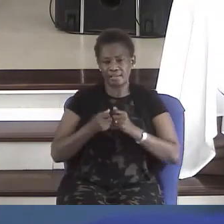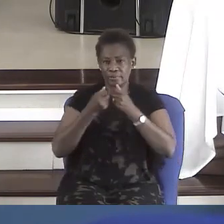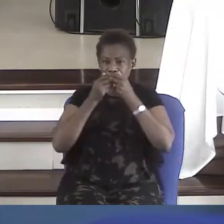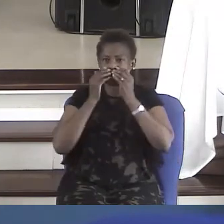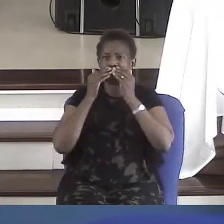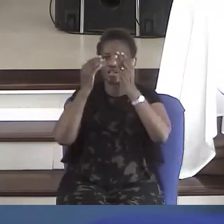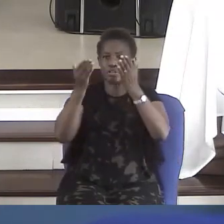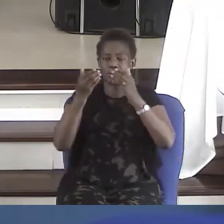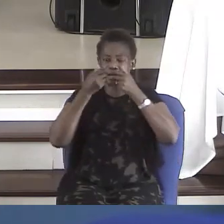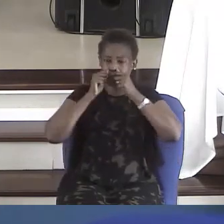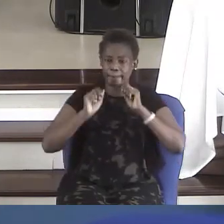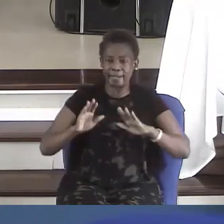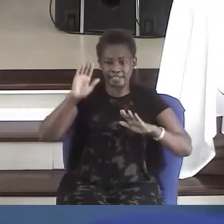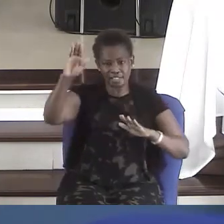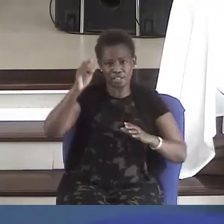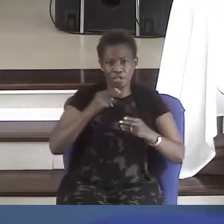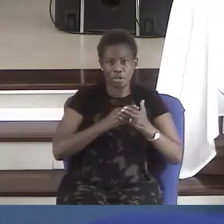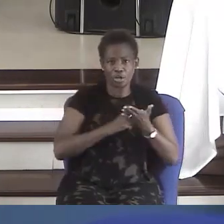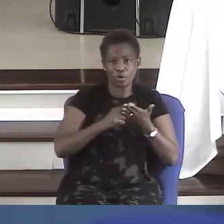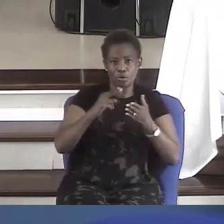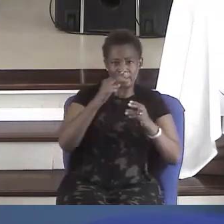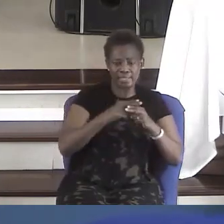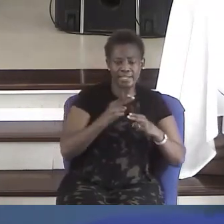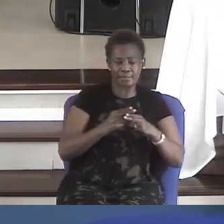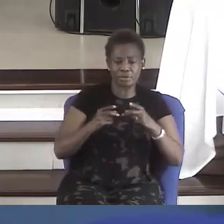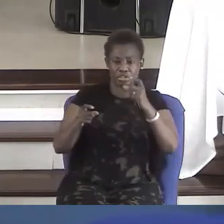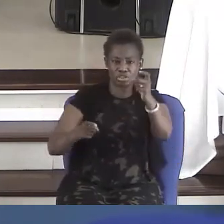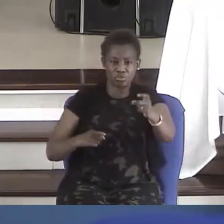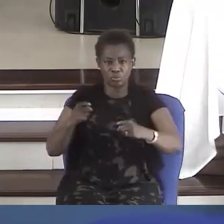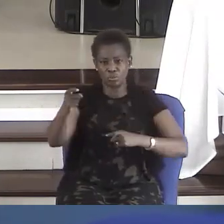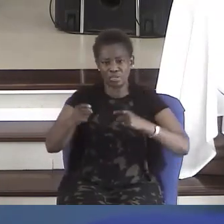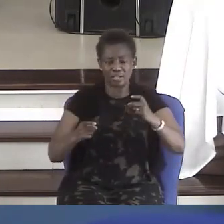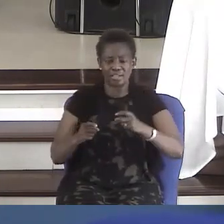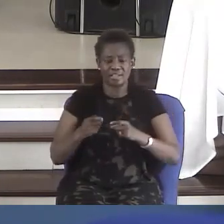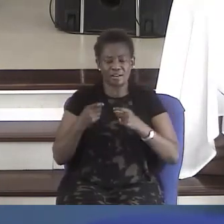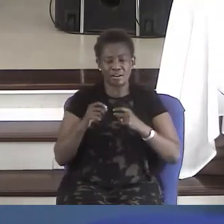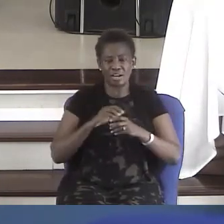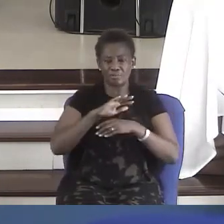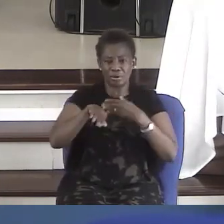Take charge for the rest of the service. In Jesus' name we pray. Amen.